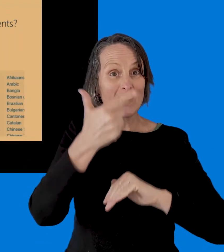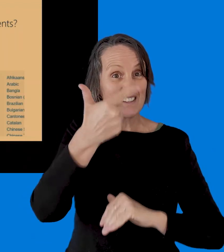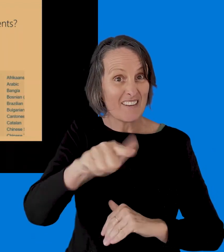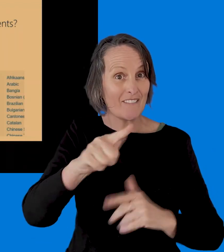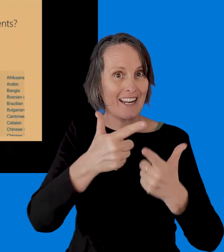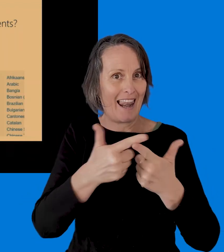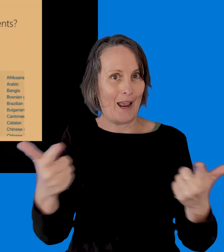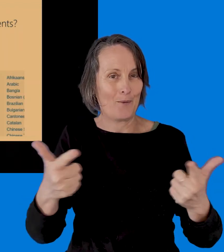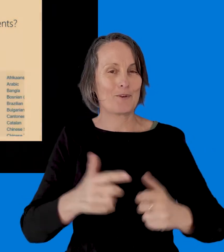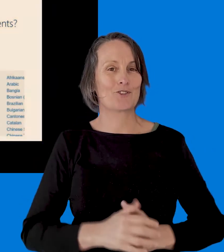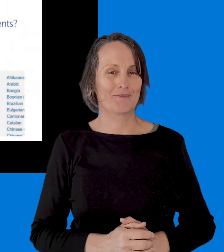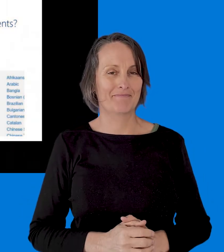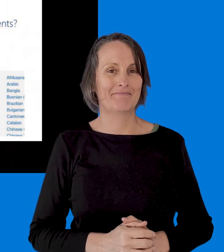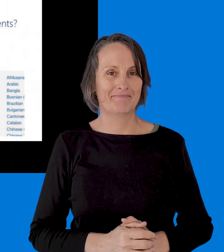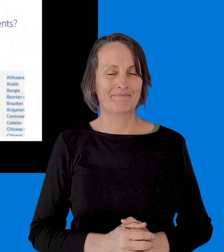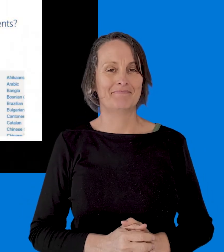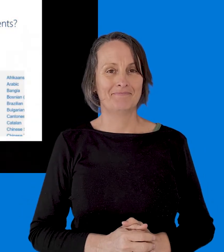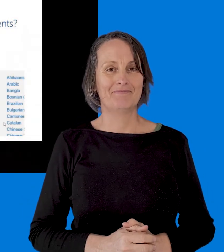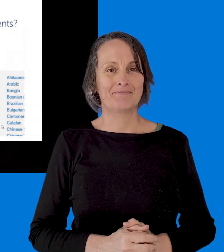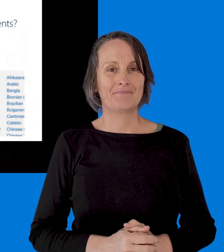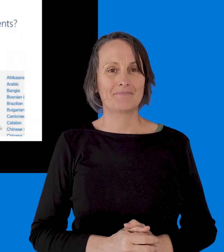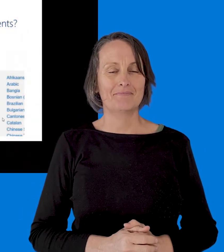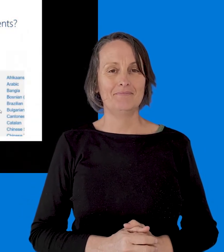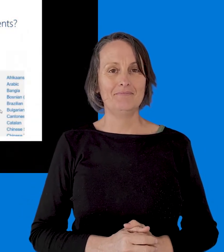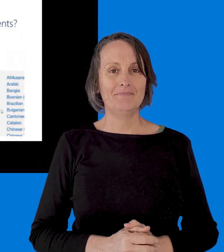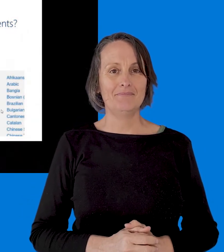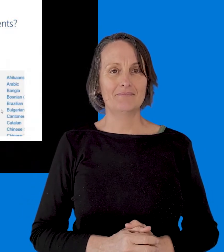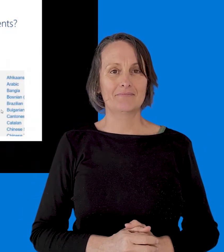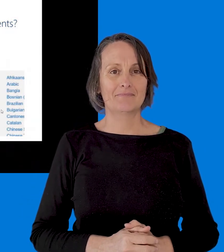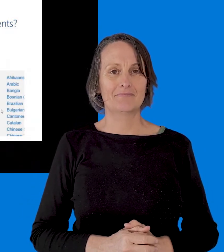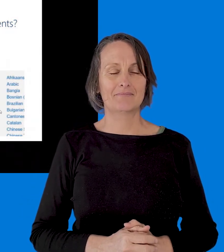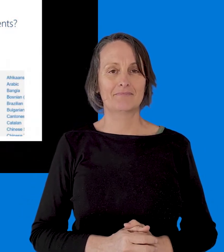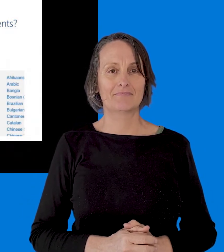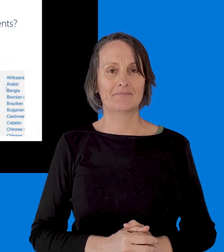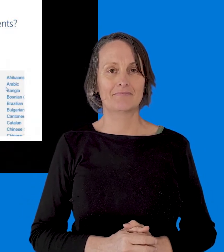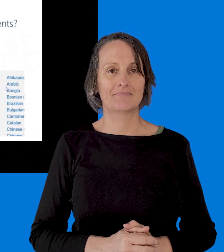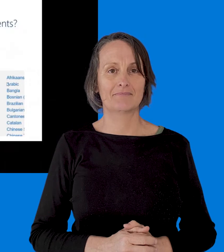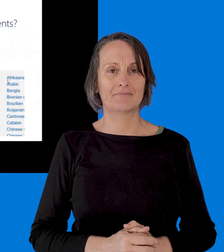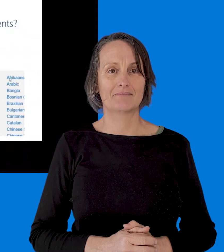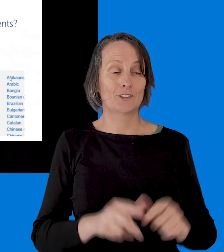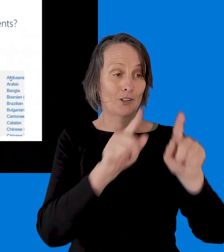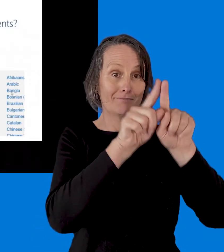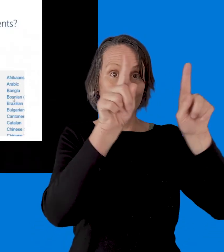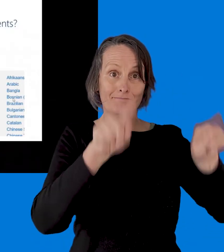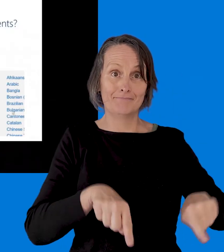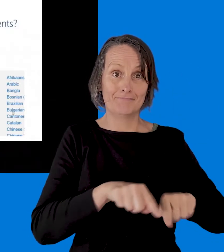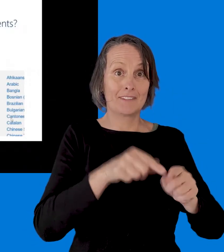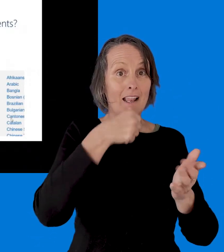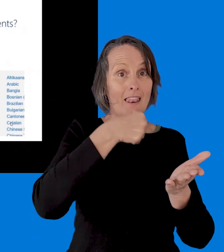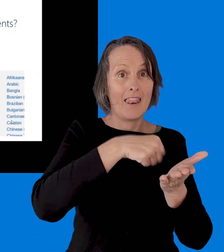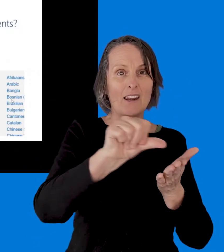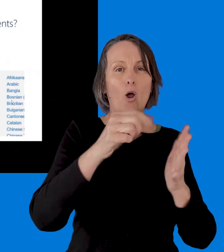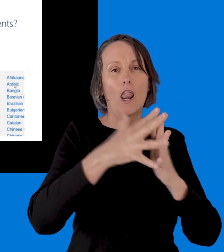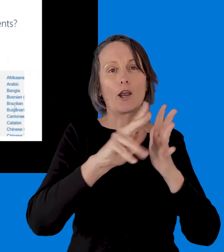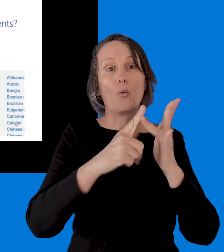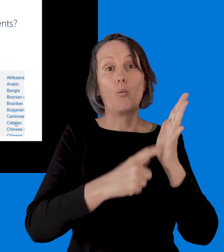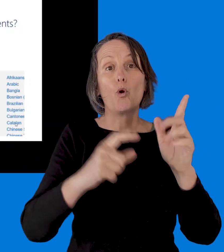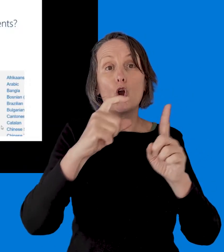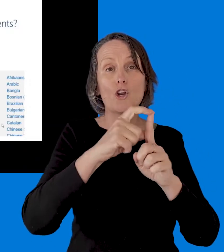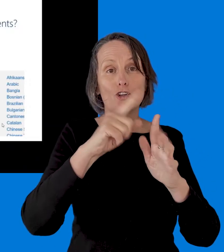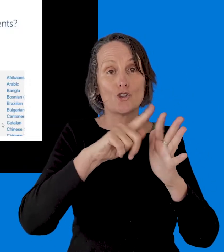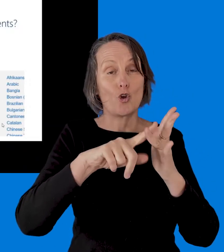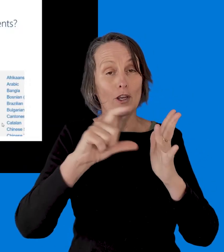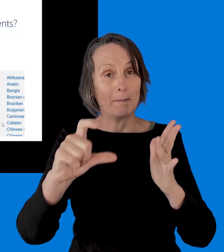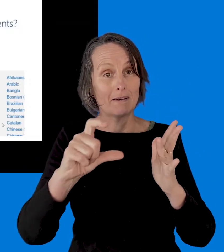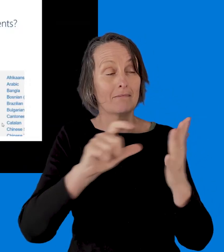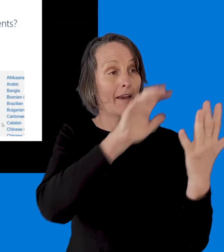manually into over 70 languages, so supporting all of our main languages. And They're in Word